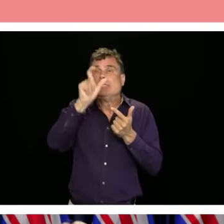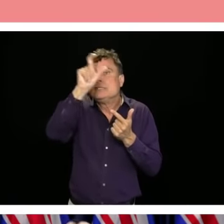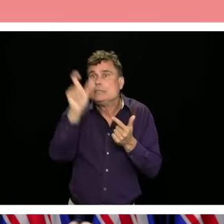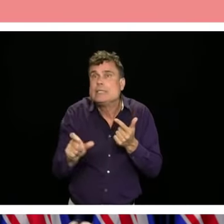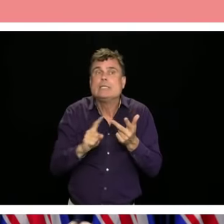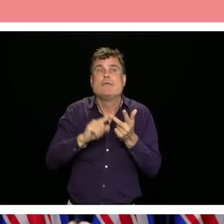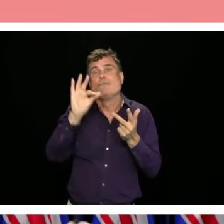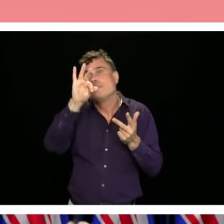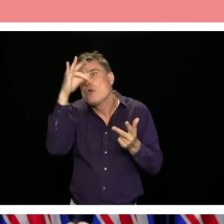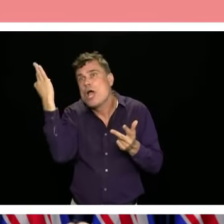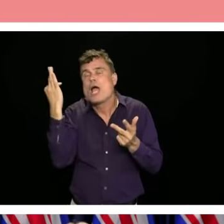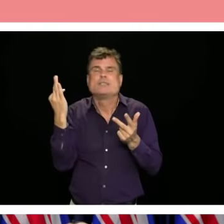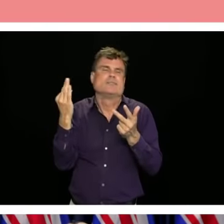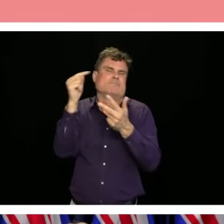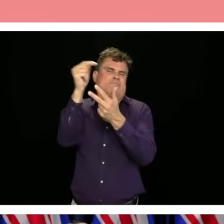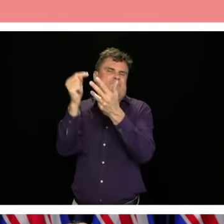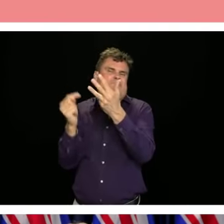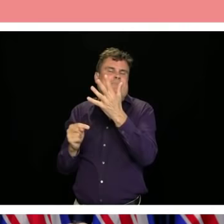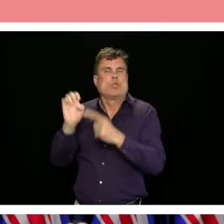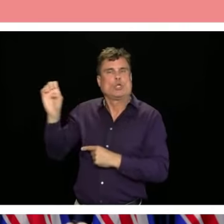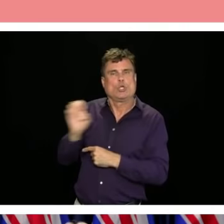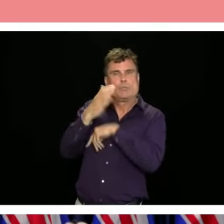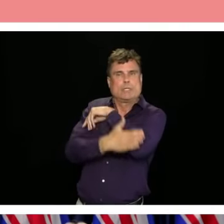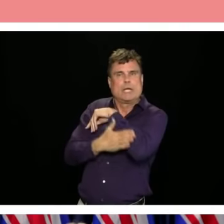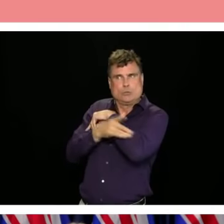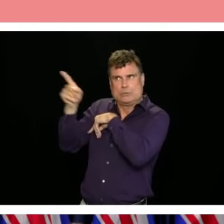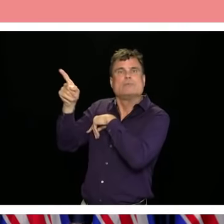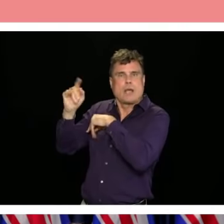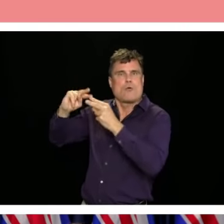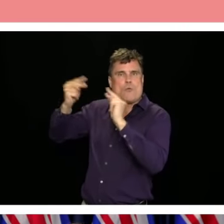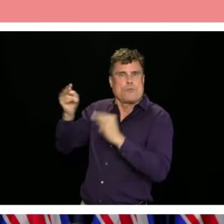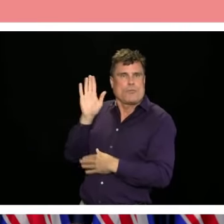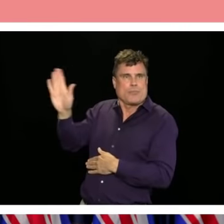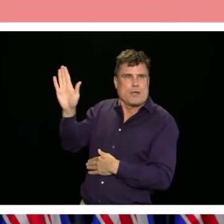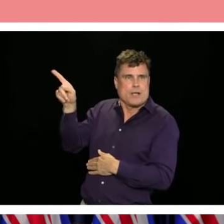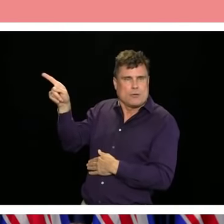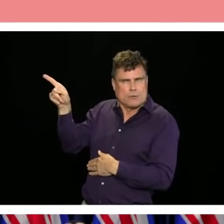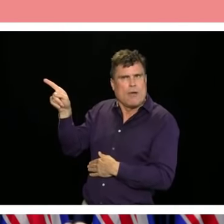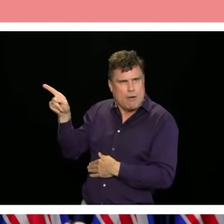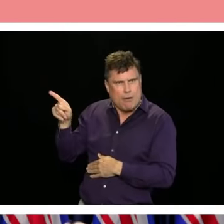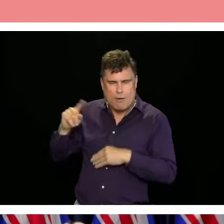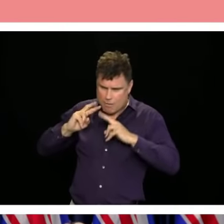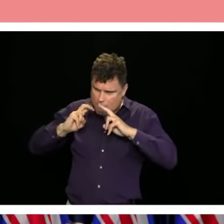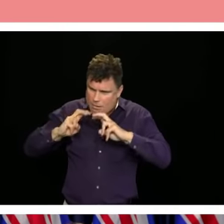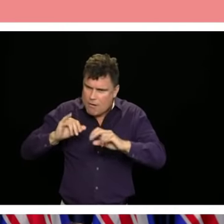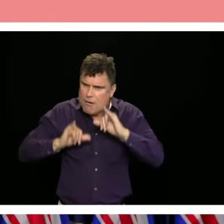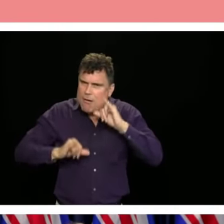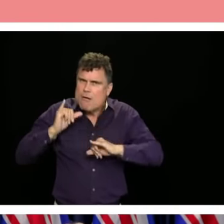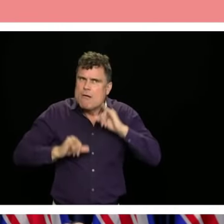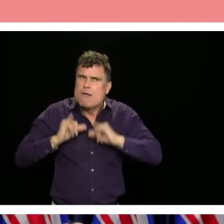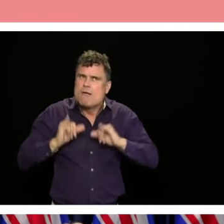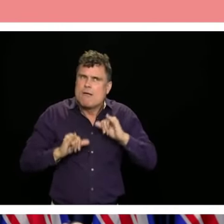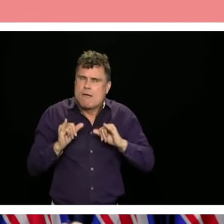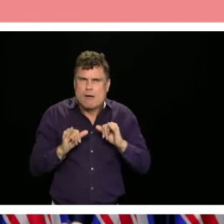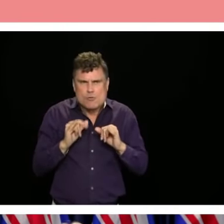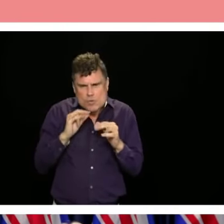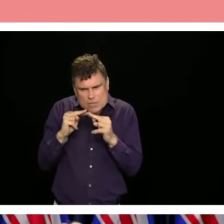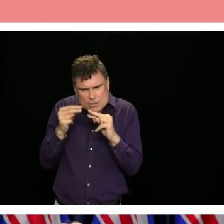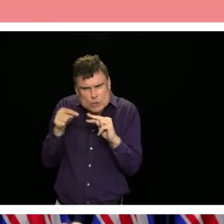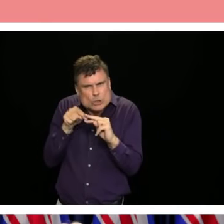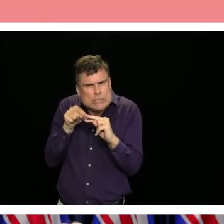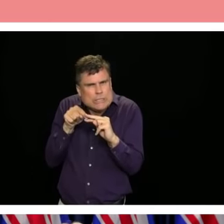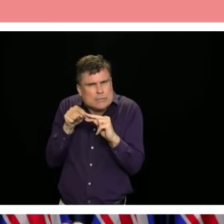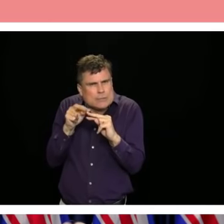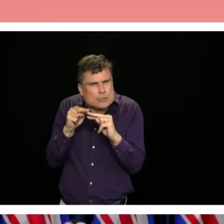been previously in Germany during his incubation period before he became ill. And so the viruses that we were seeing that came out of